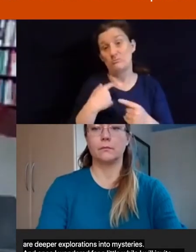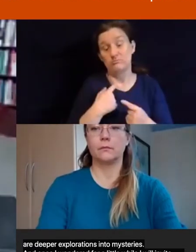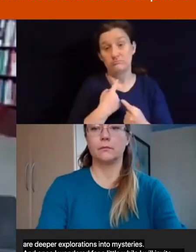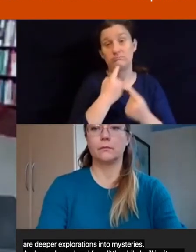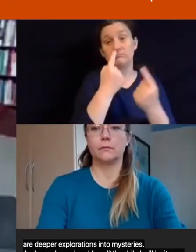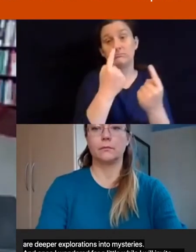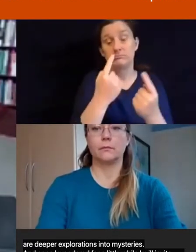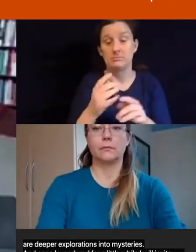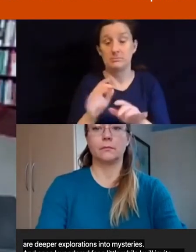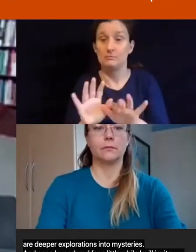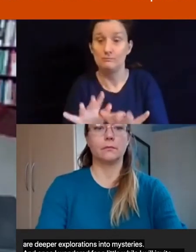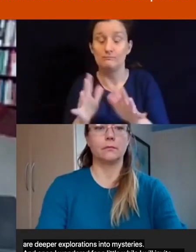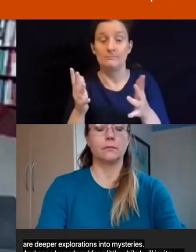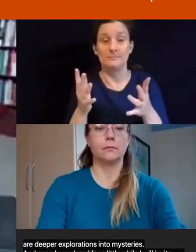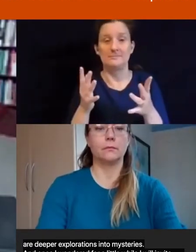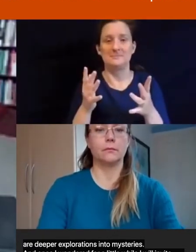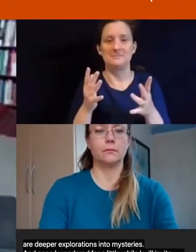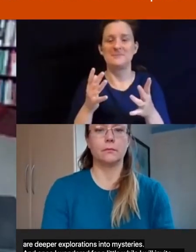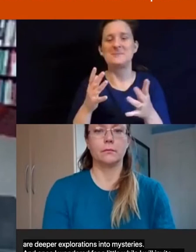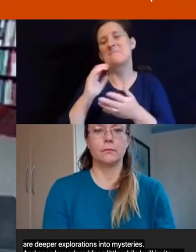probably adjust my laptop so that I can